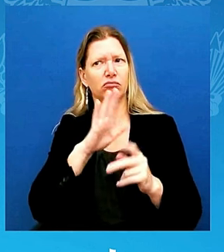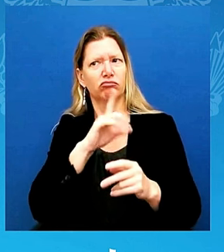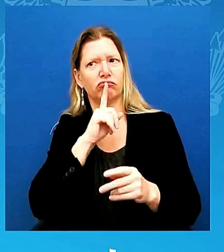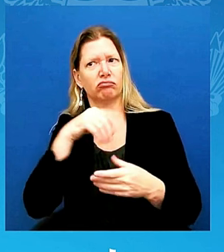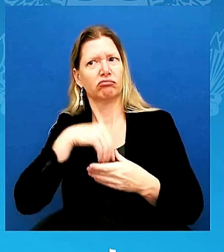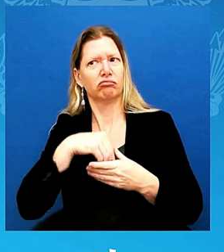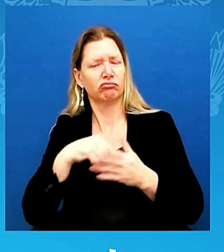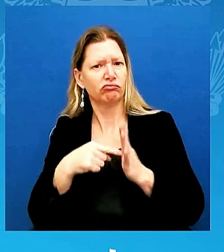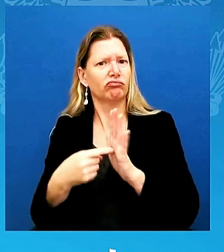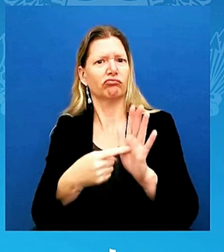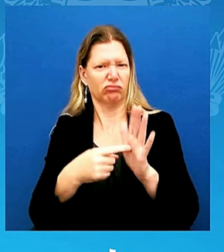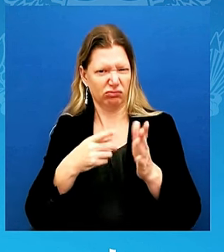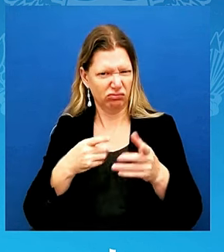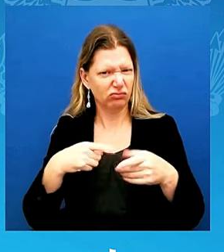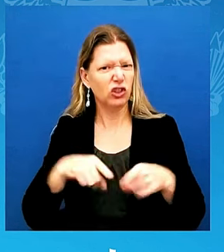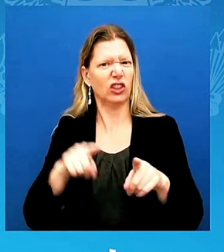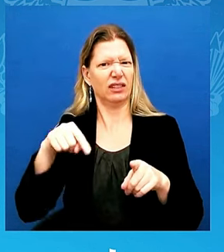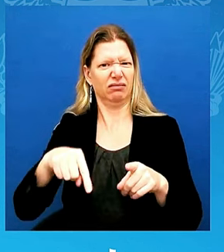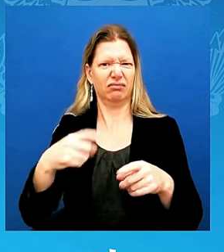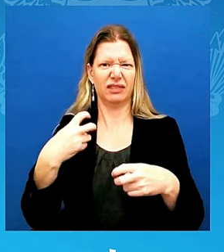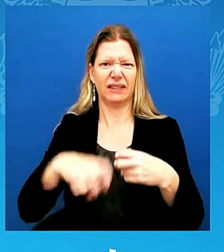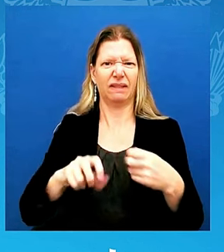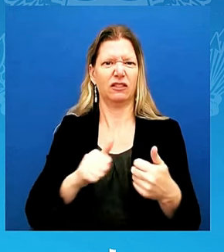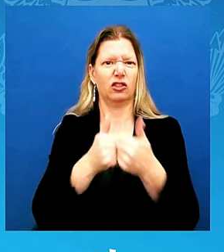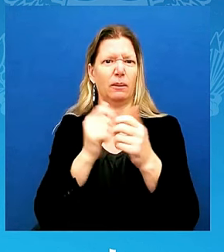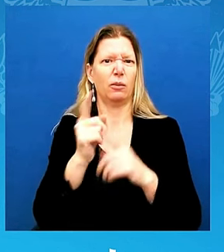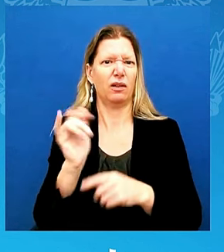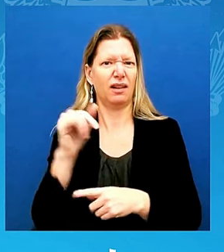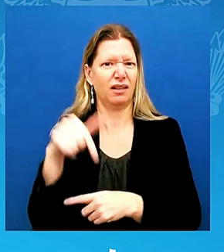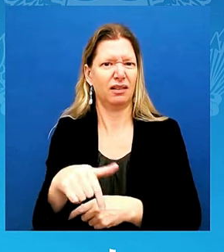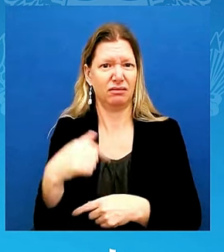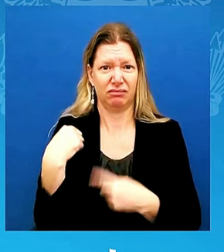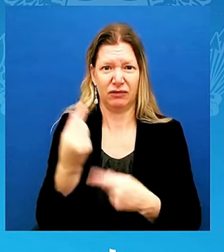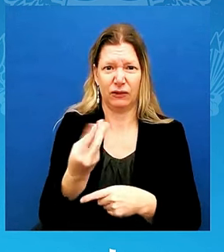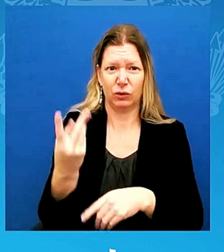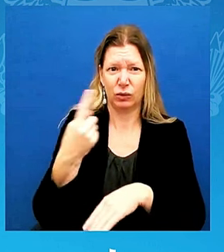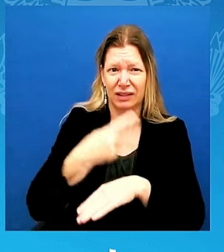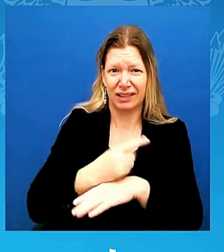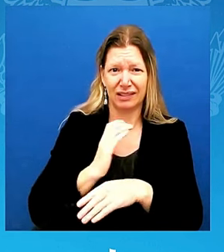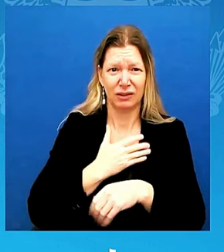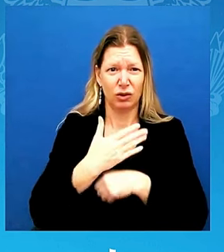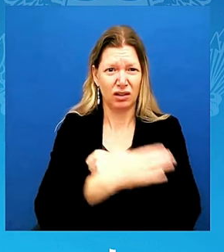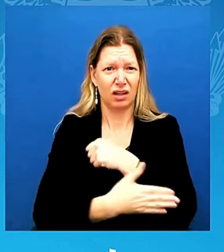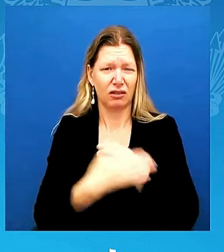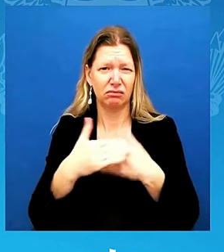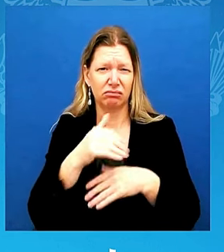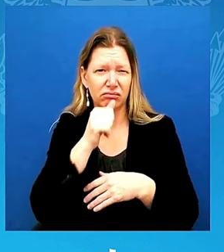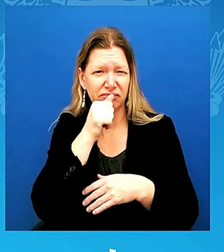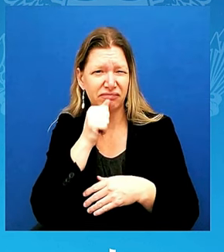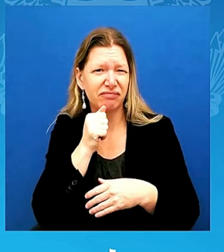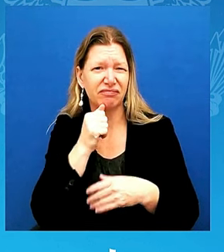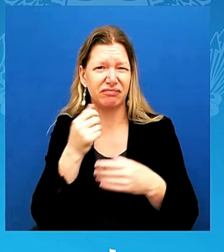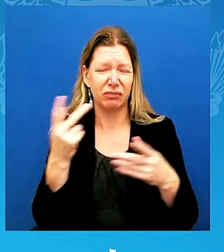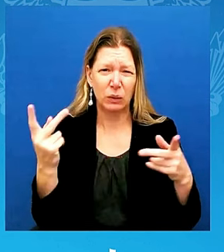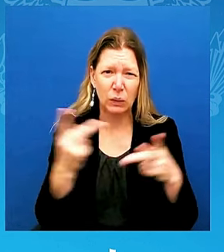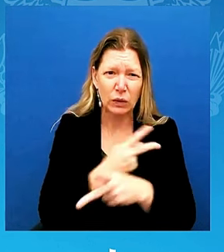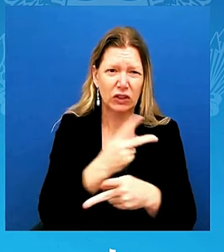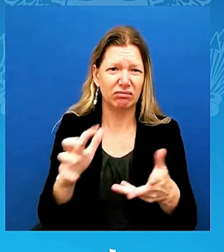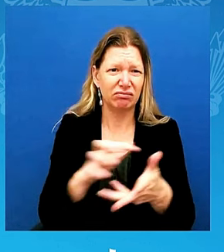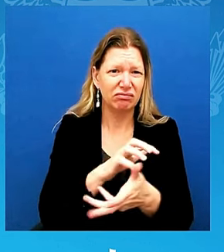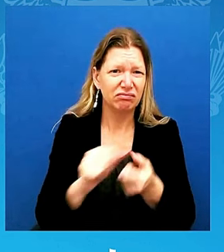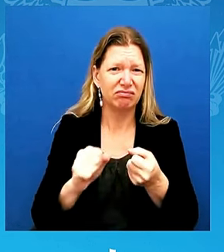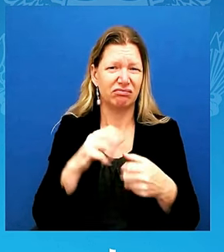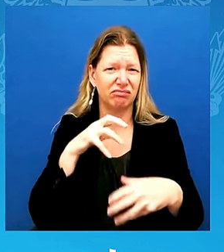the worst destruction and devastation that we have seen in quite some time. And we have responded with